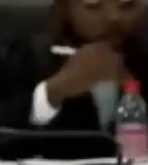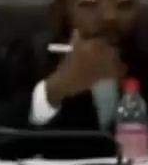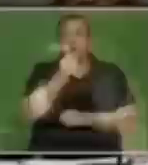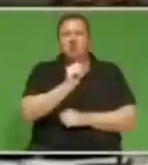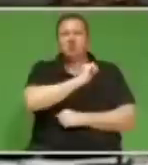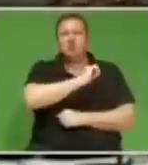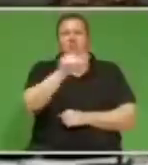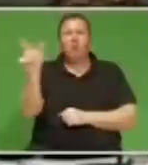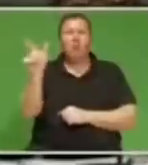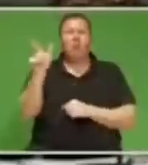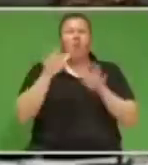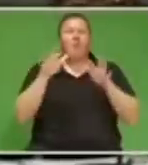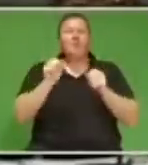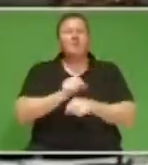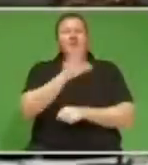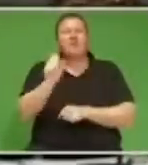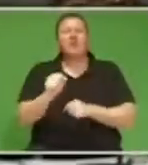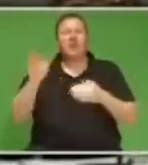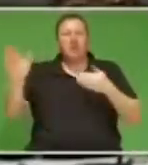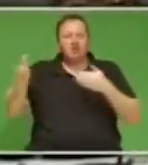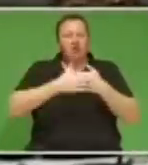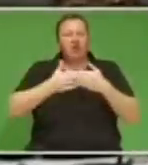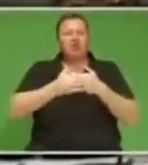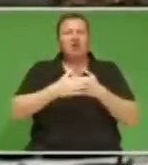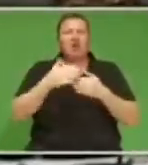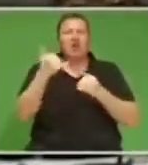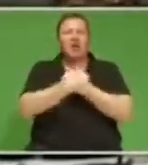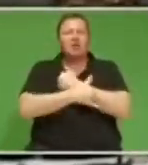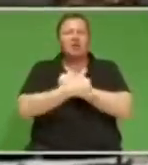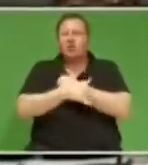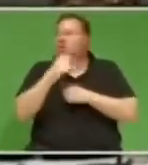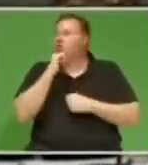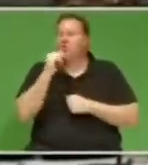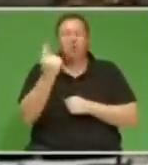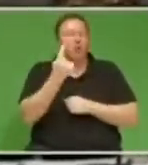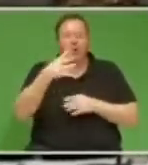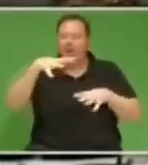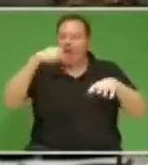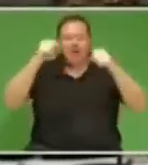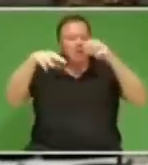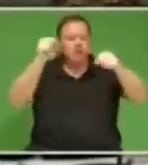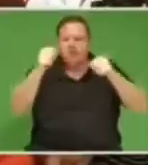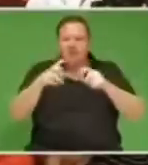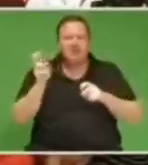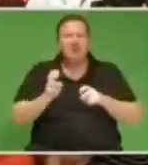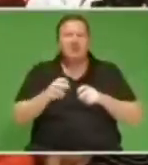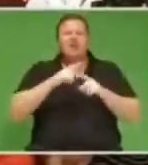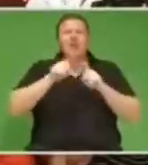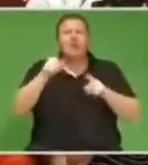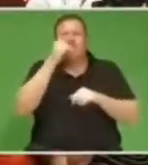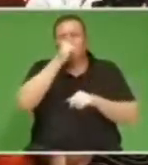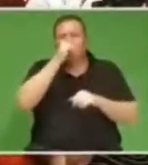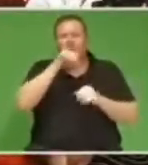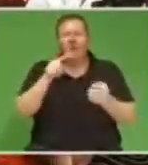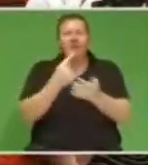were shutting down the country, not only for electricity, for all the crimes